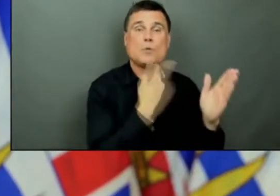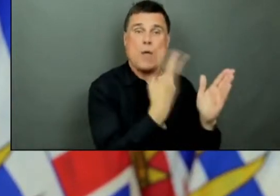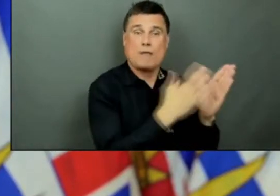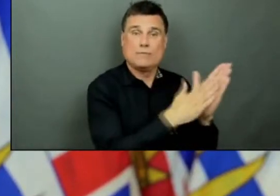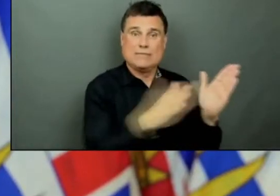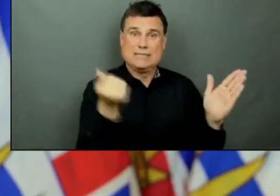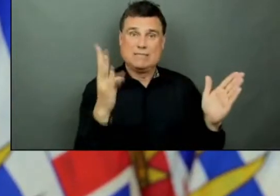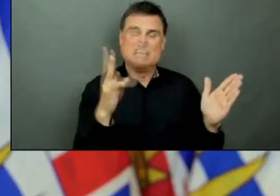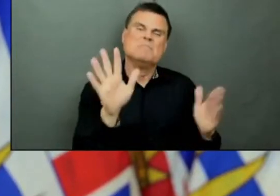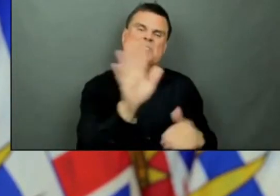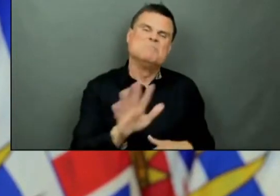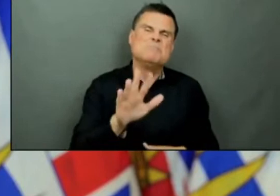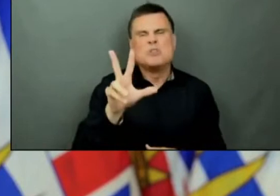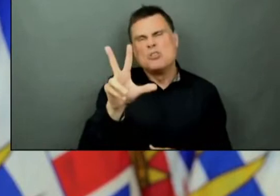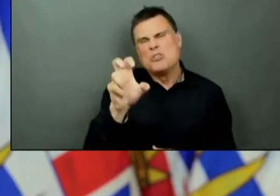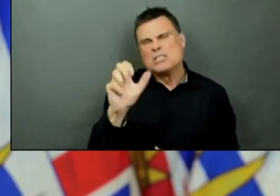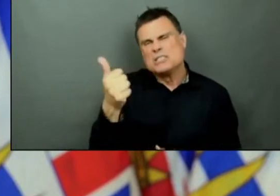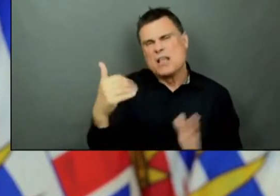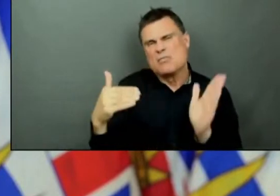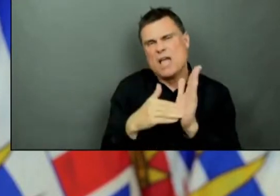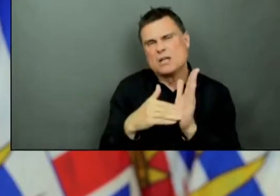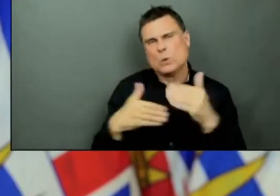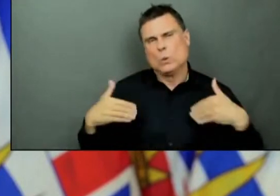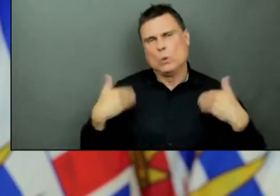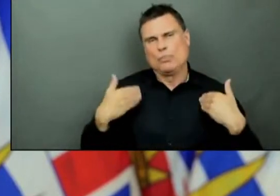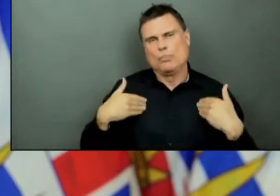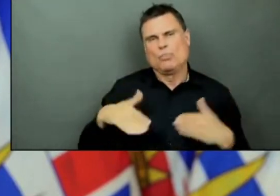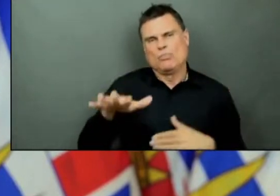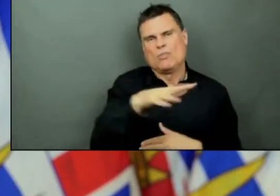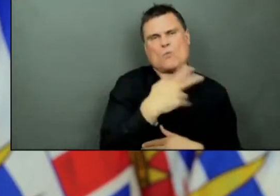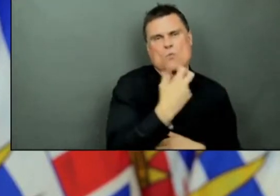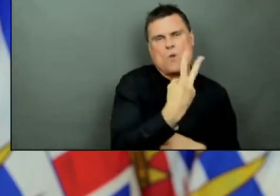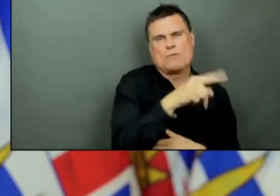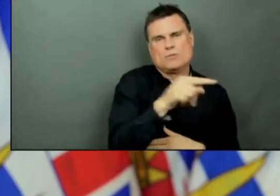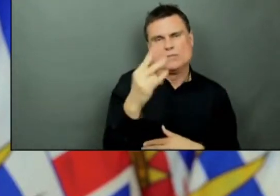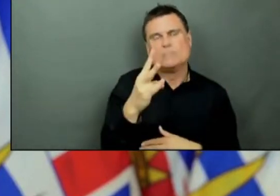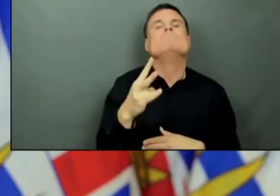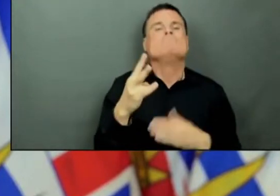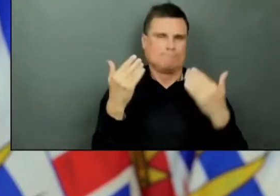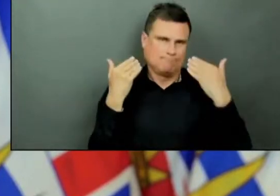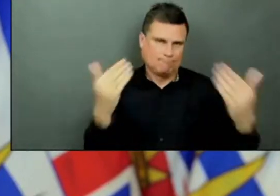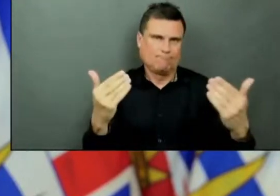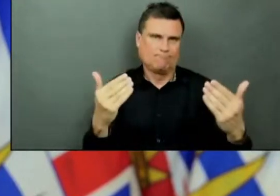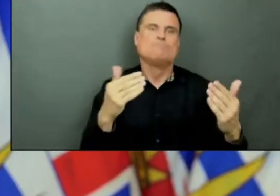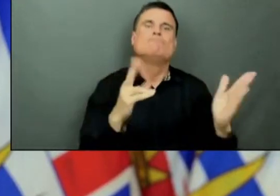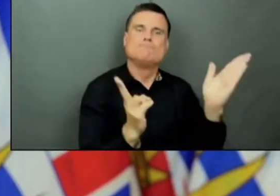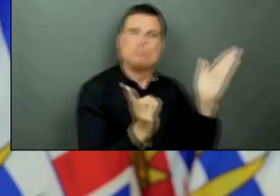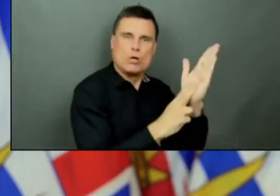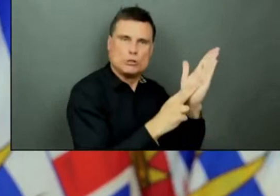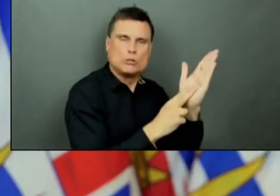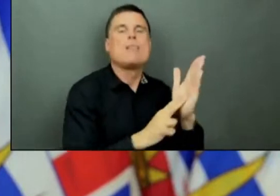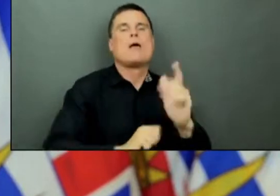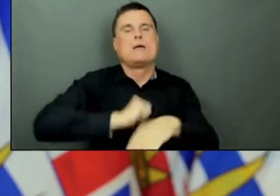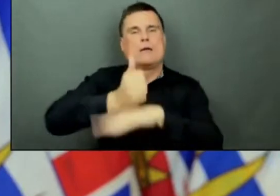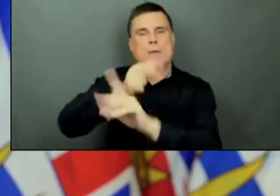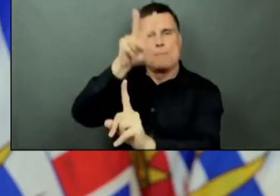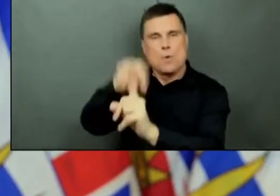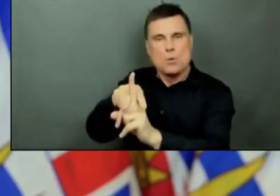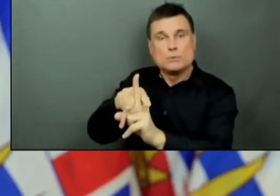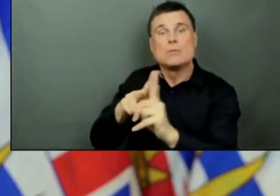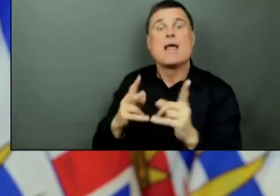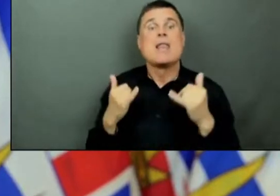it is only the Pfizer vaccine that's licensed for use in children, or has a notice of compliance, as we call it, for youth